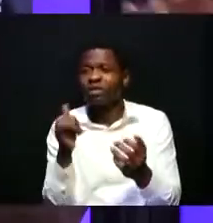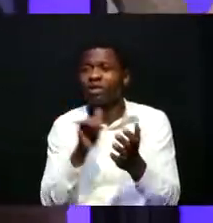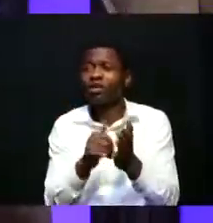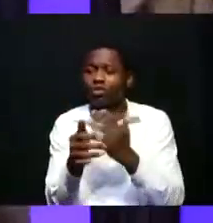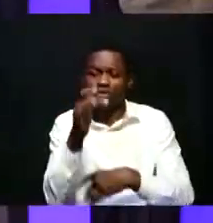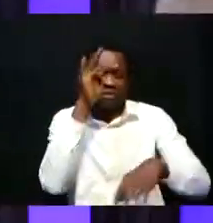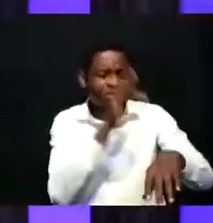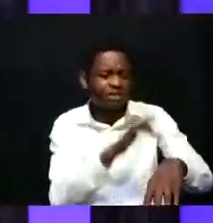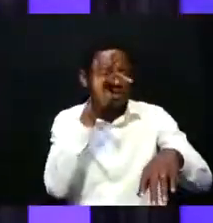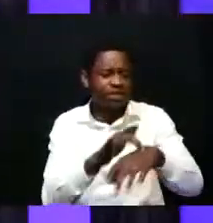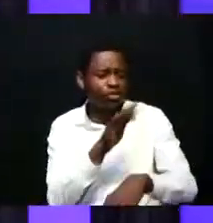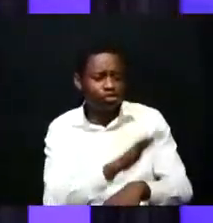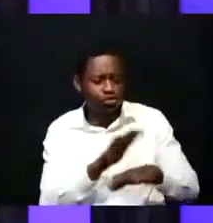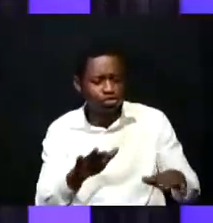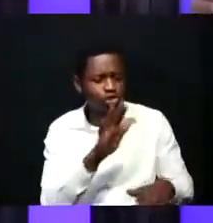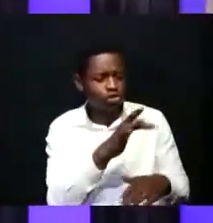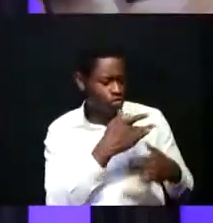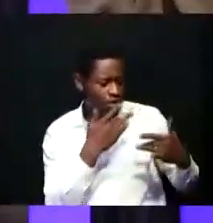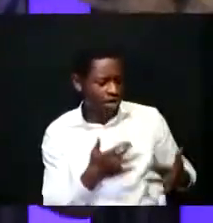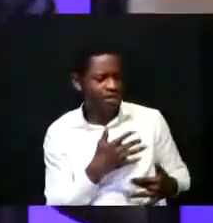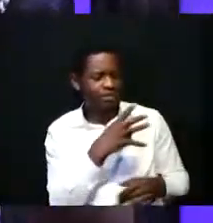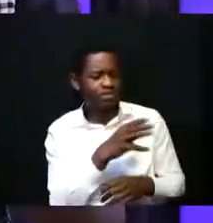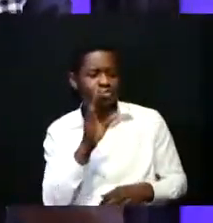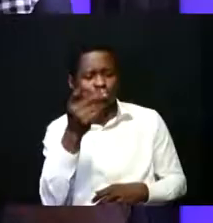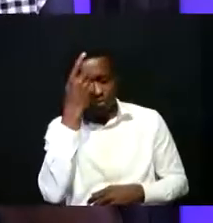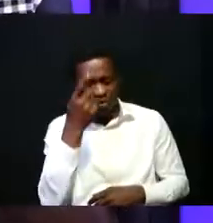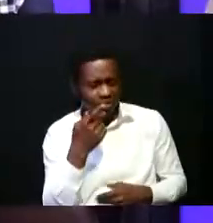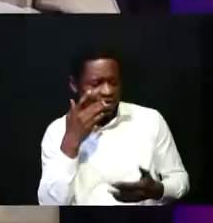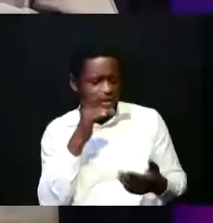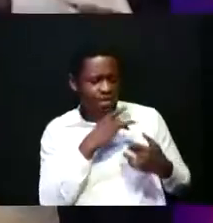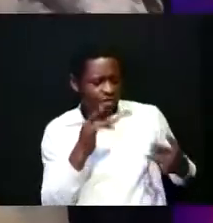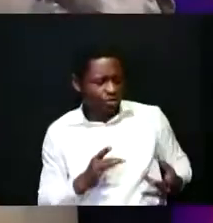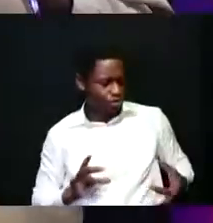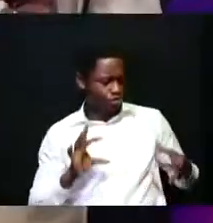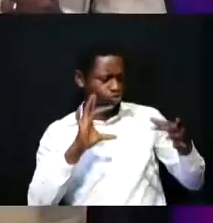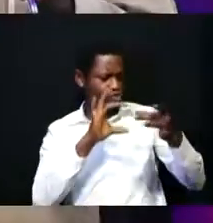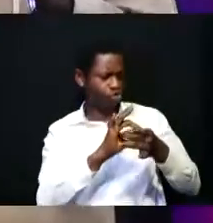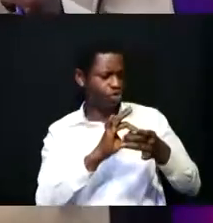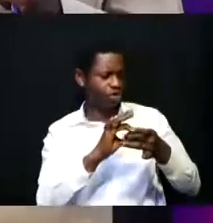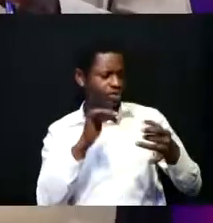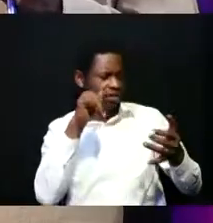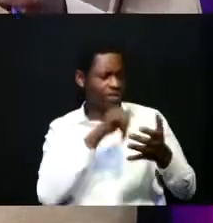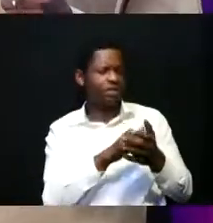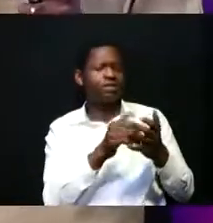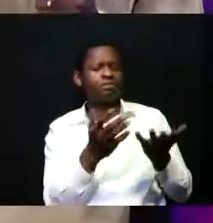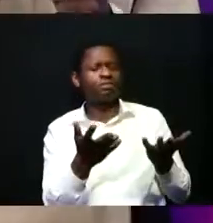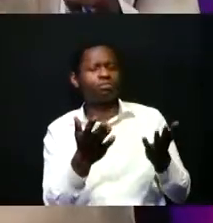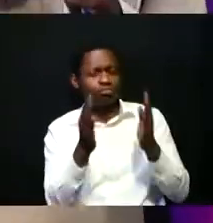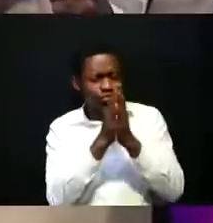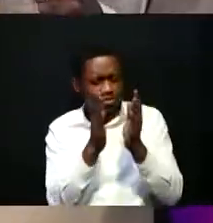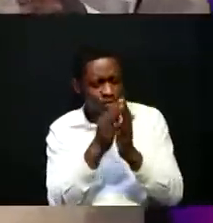these children and touch the hearts of their parents and bring them together once again. Shall we lift up our voice and